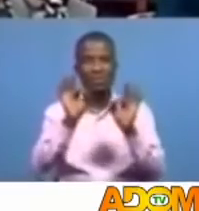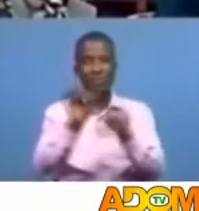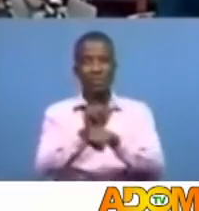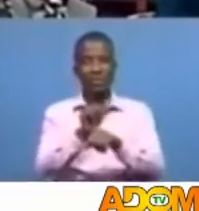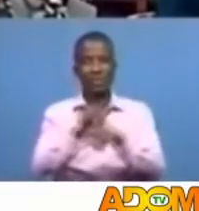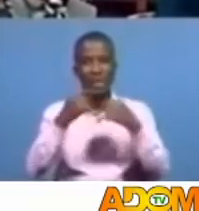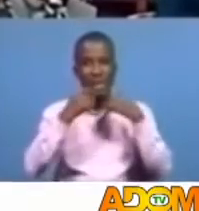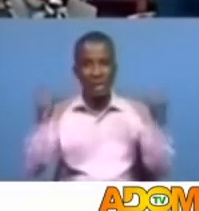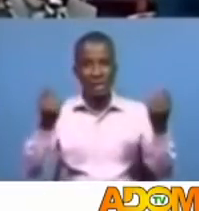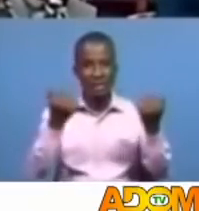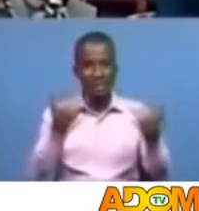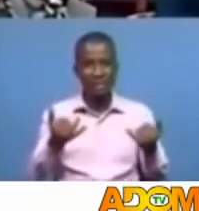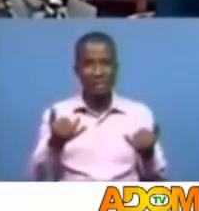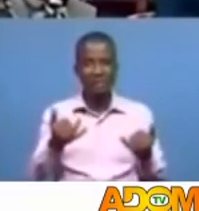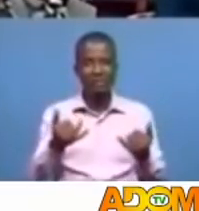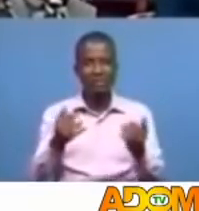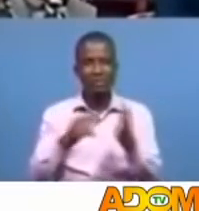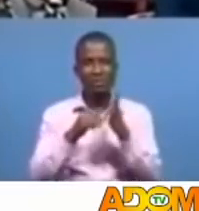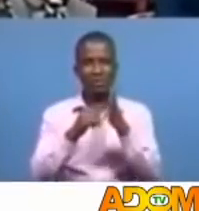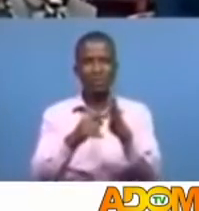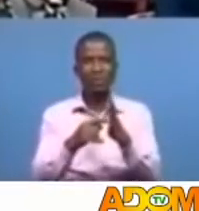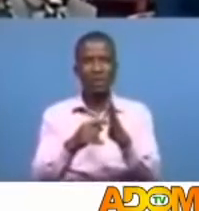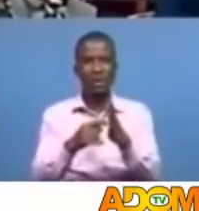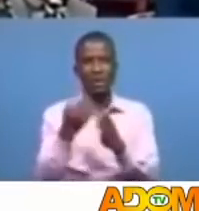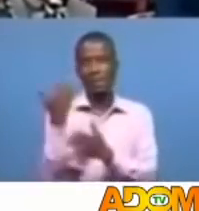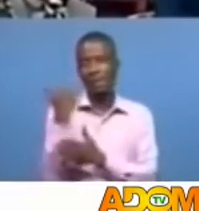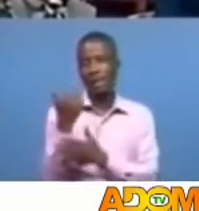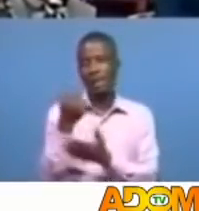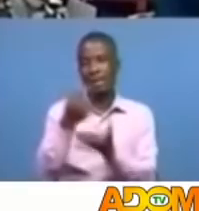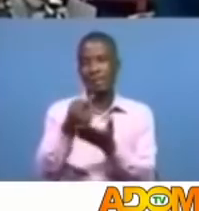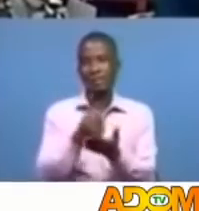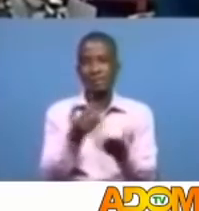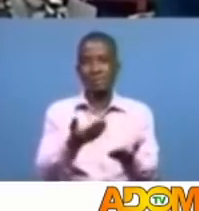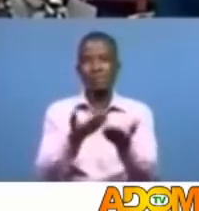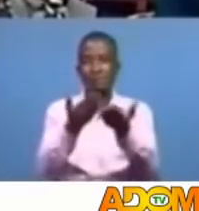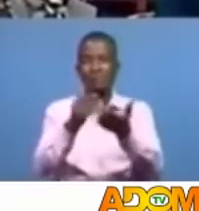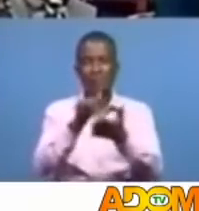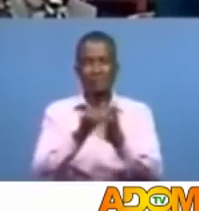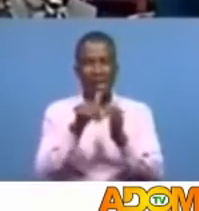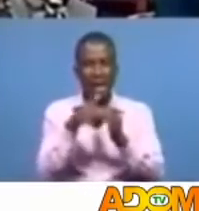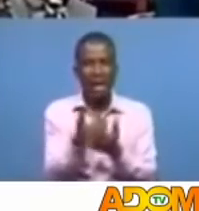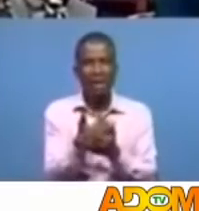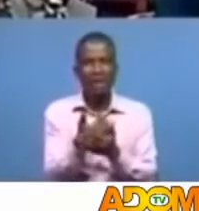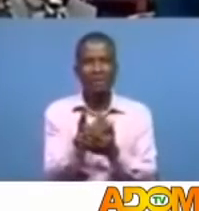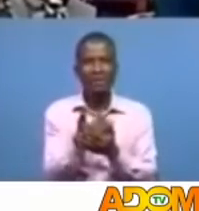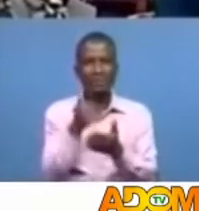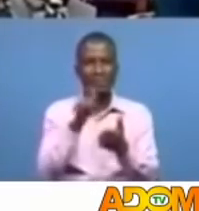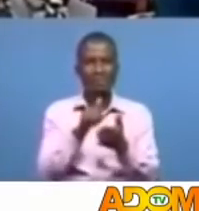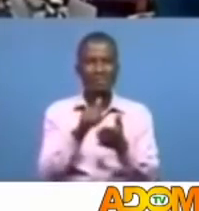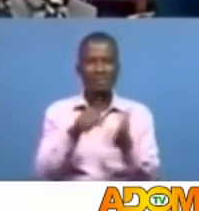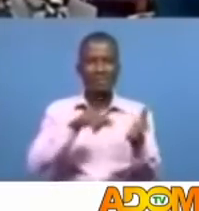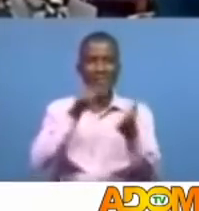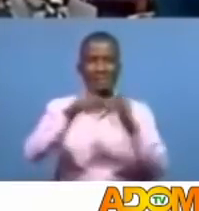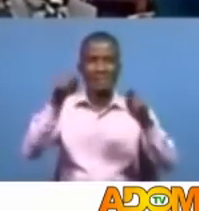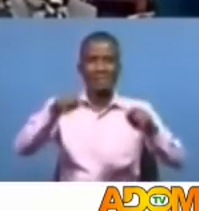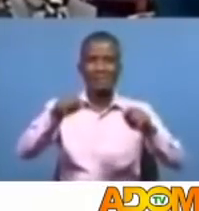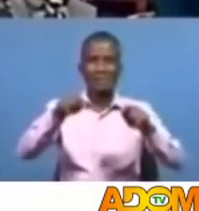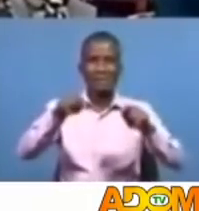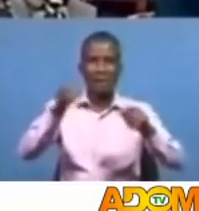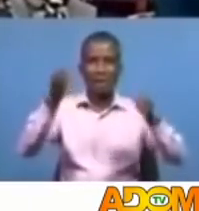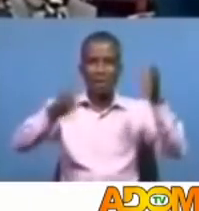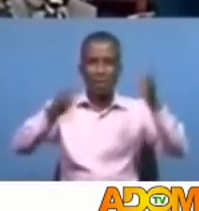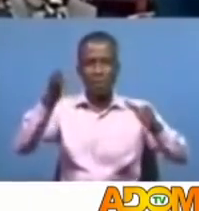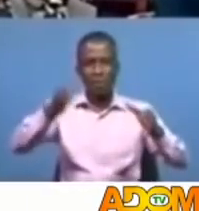court. And we show in our submissions on that matter how this Supreme Court